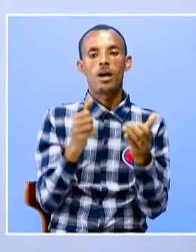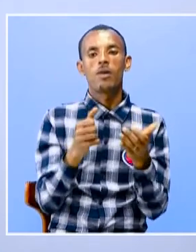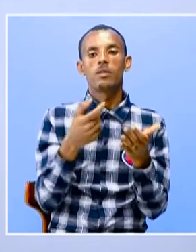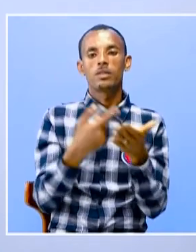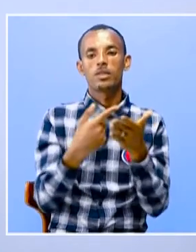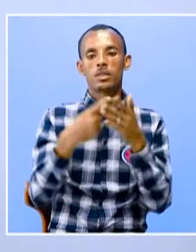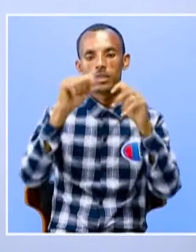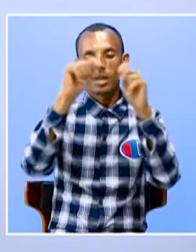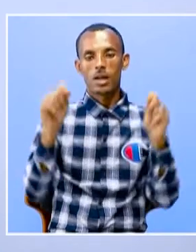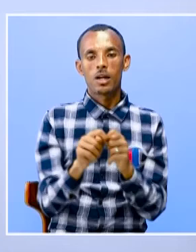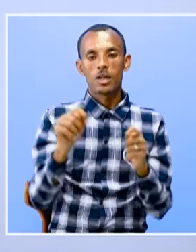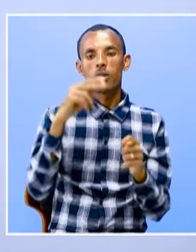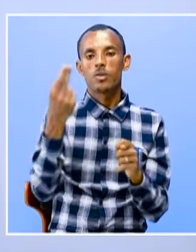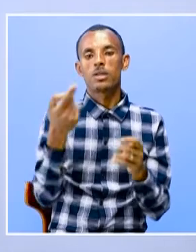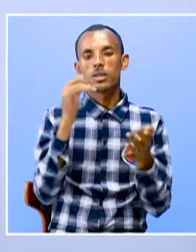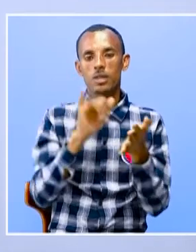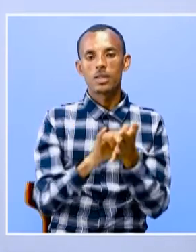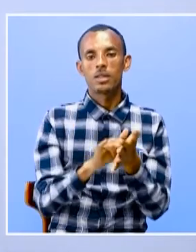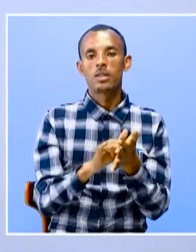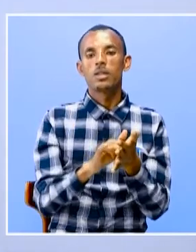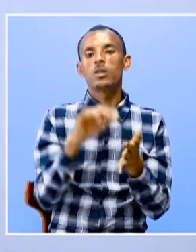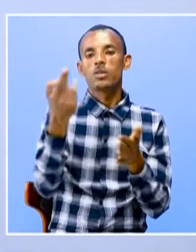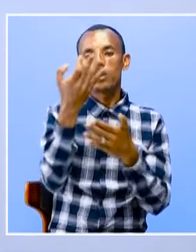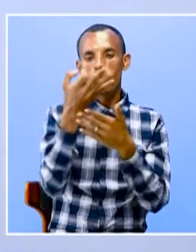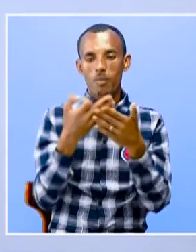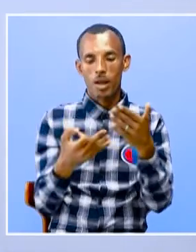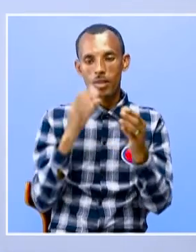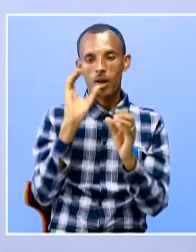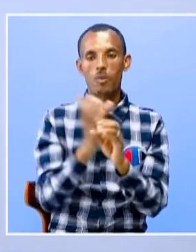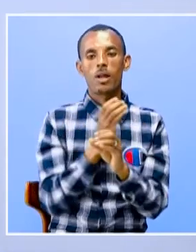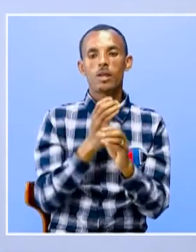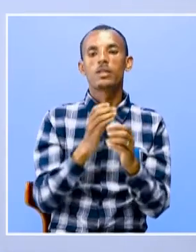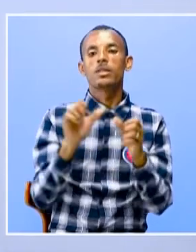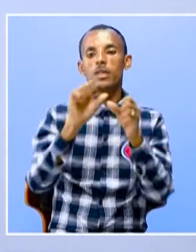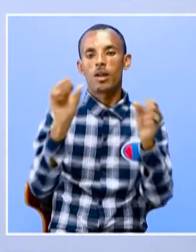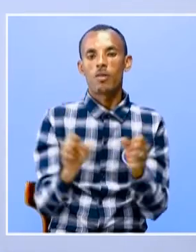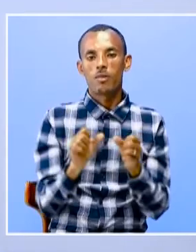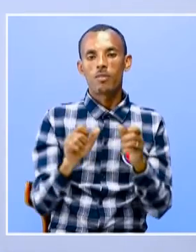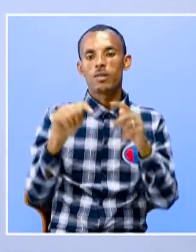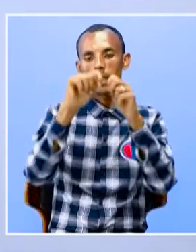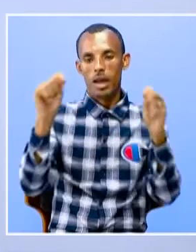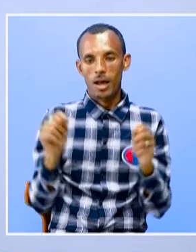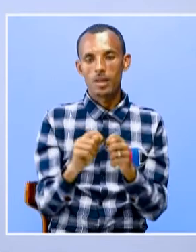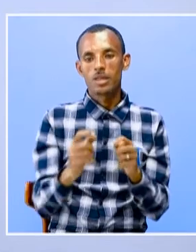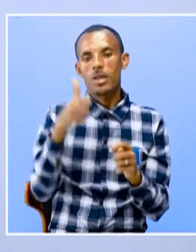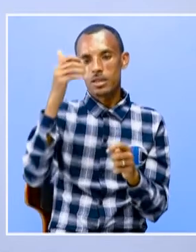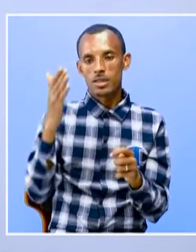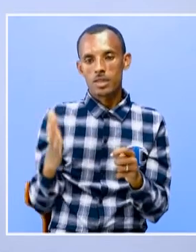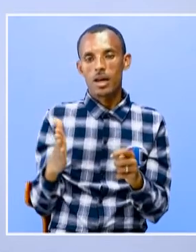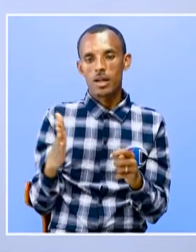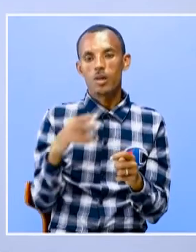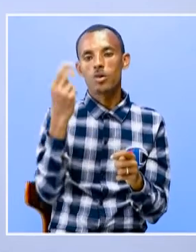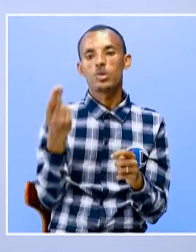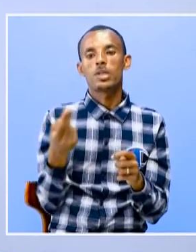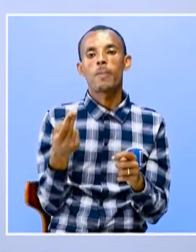using that and using the formula to calculate the area of triangle on the other side, or